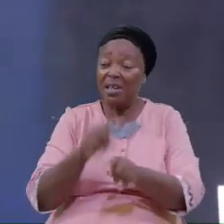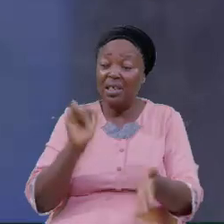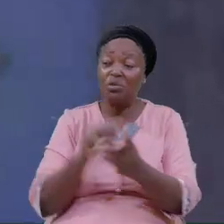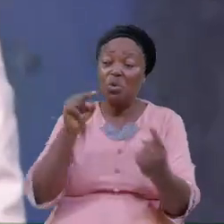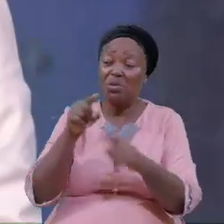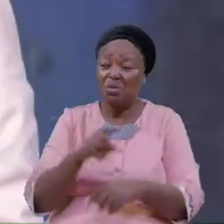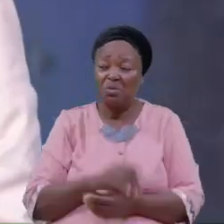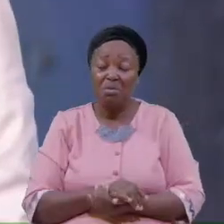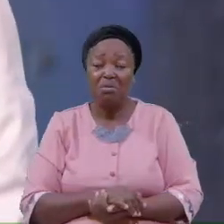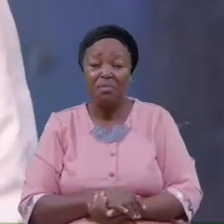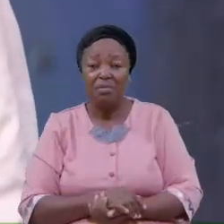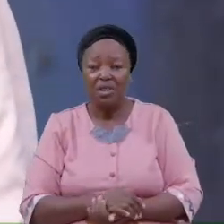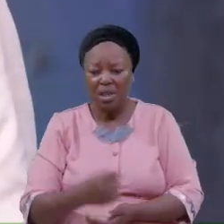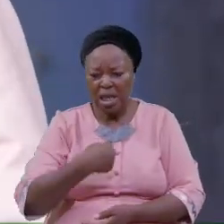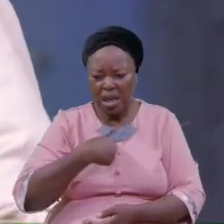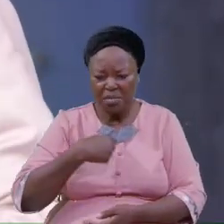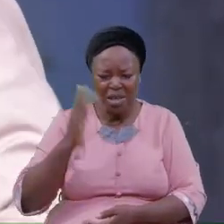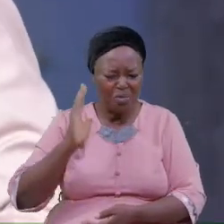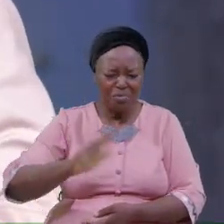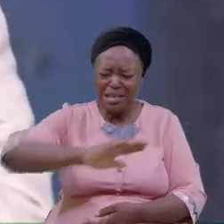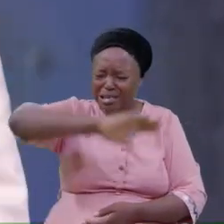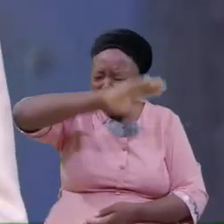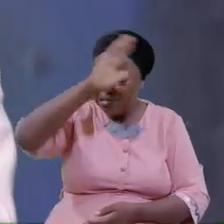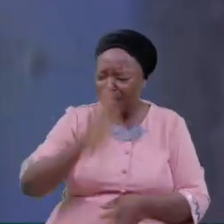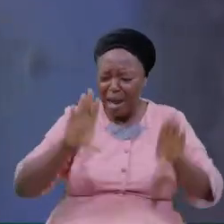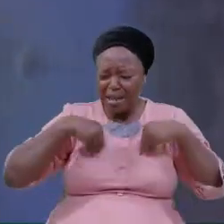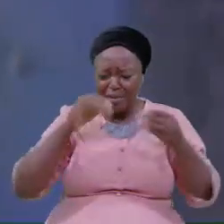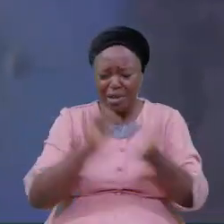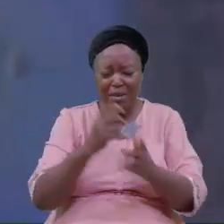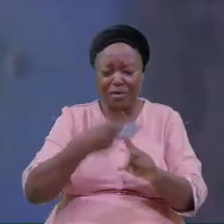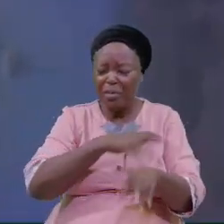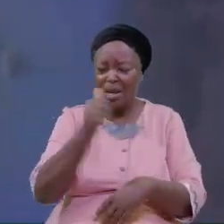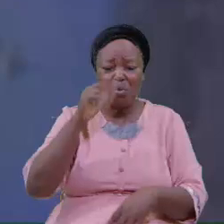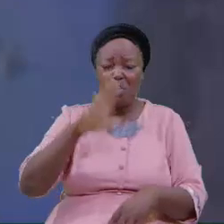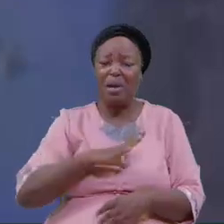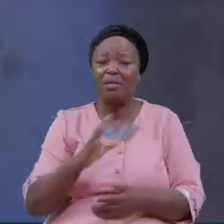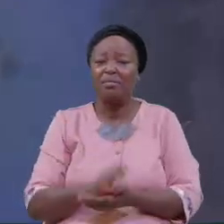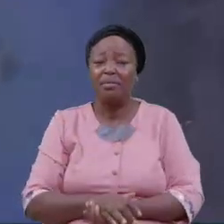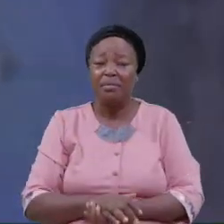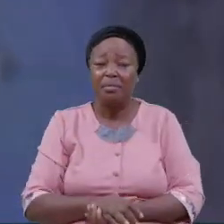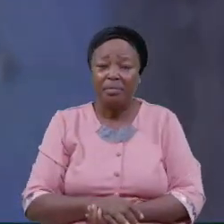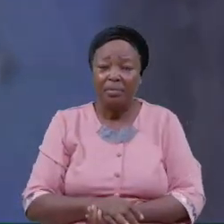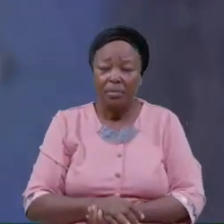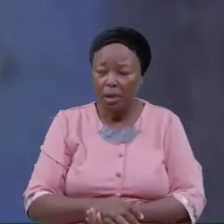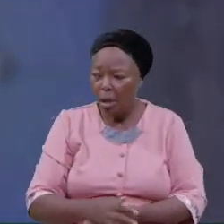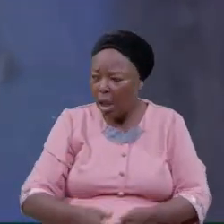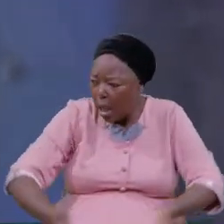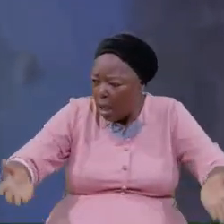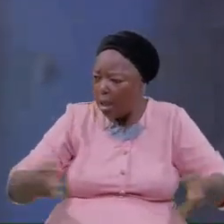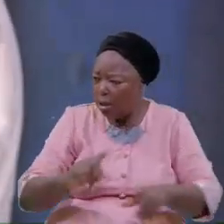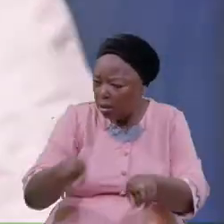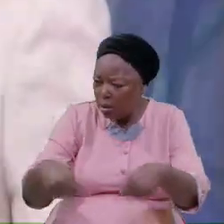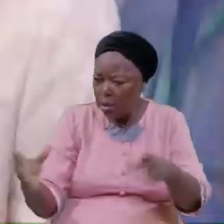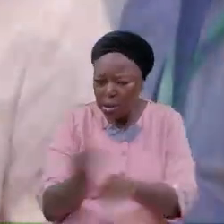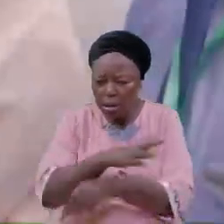I'll never take that from any woman. If she wants to park and go back to her parents' house, so